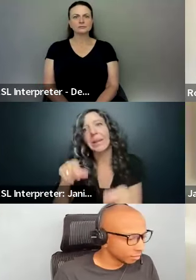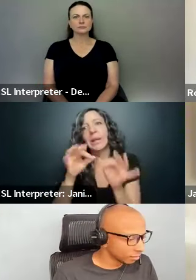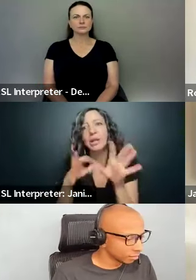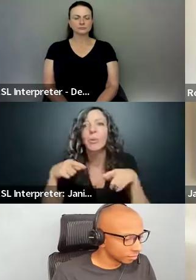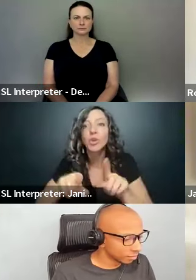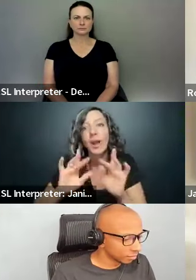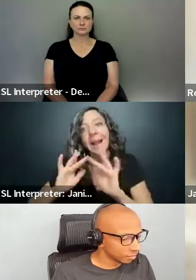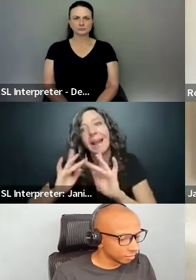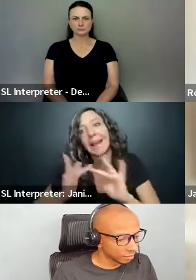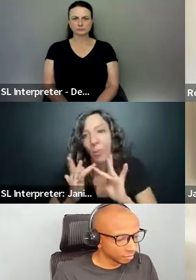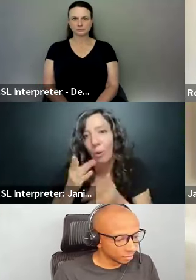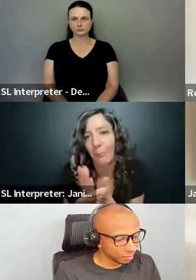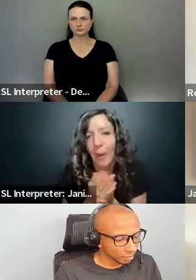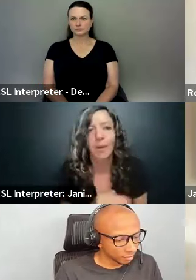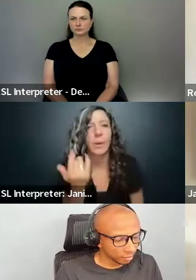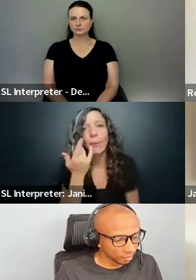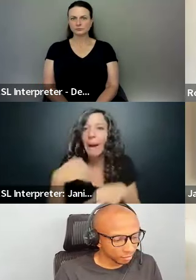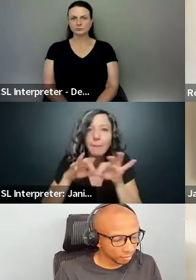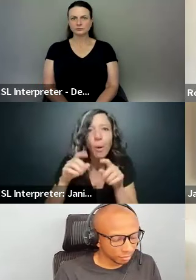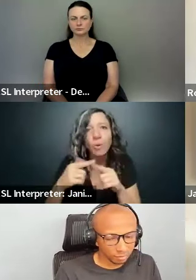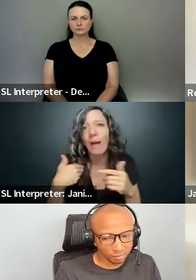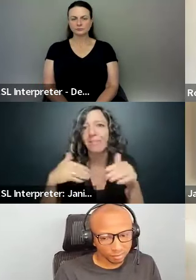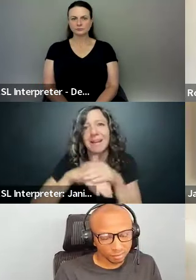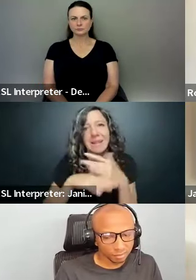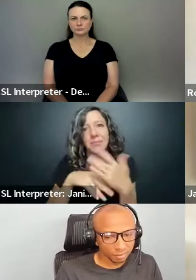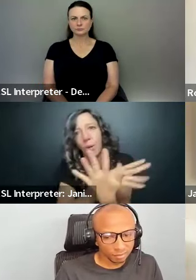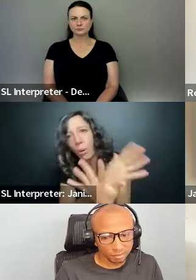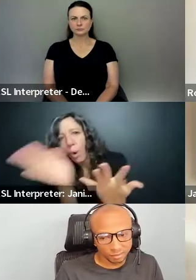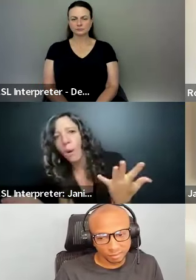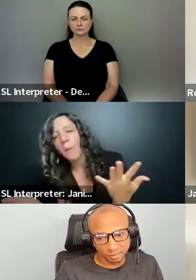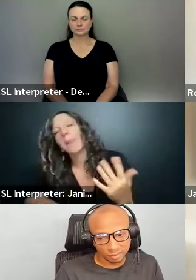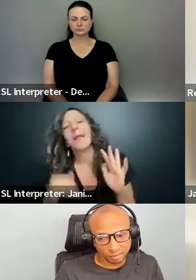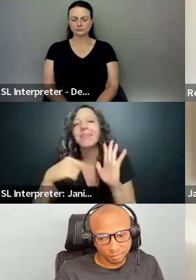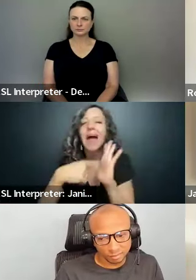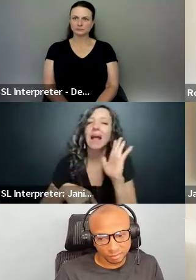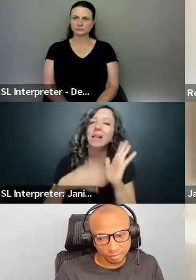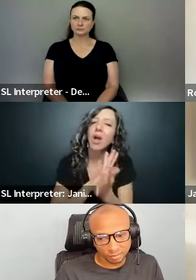Why is this important, right? So that is important because people